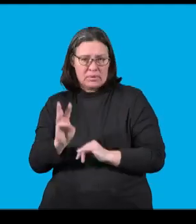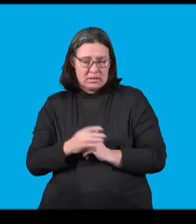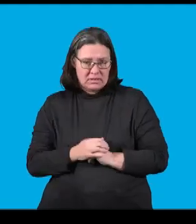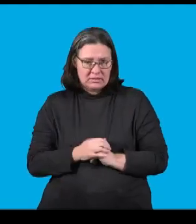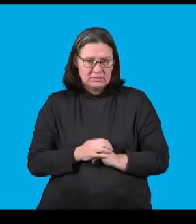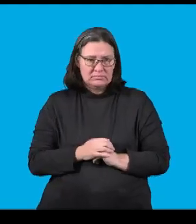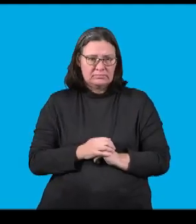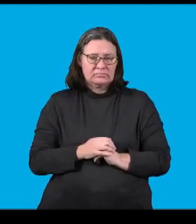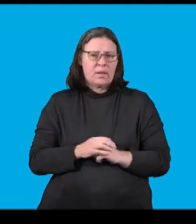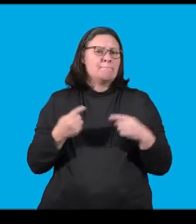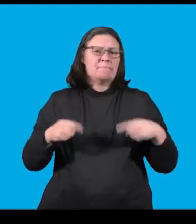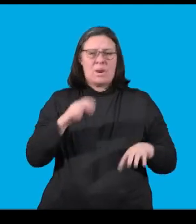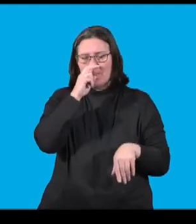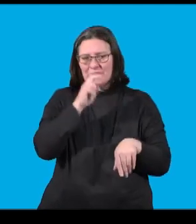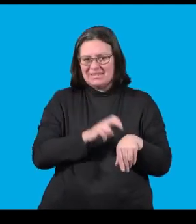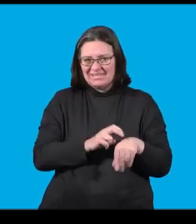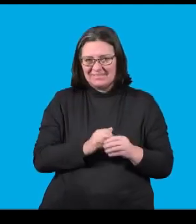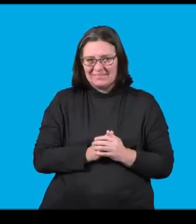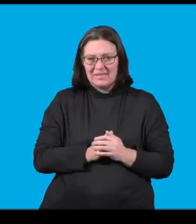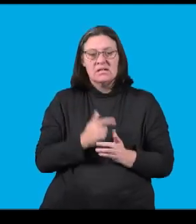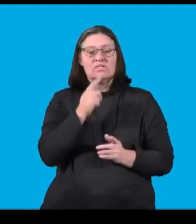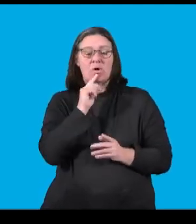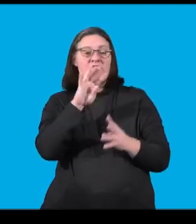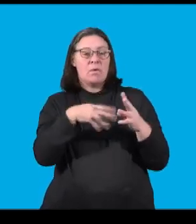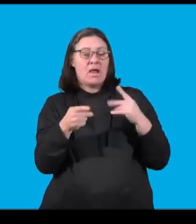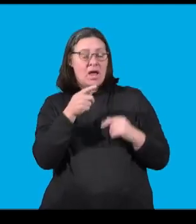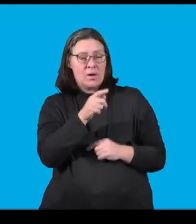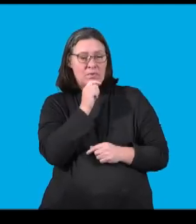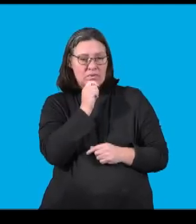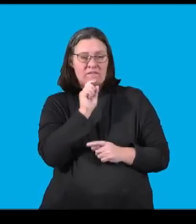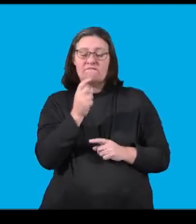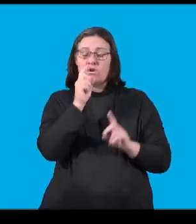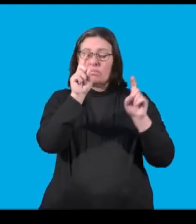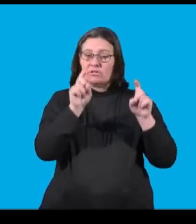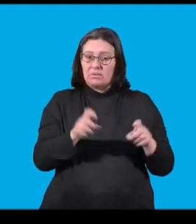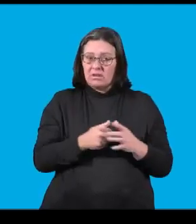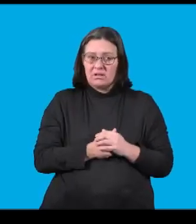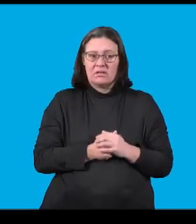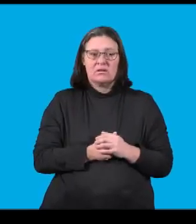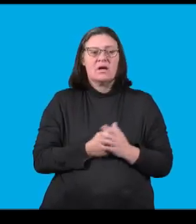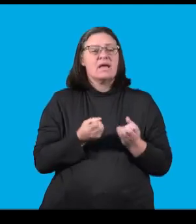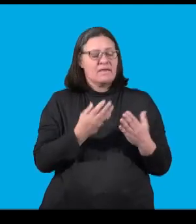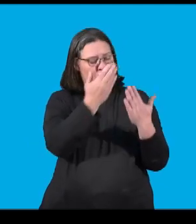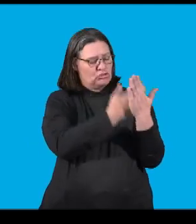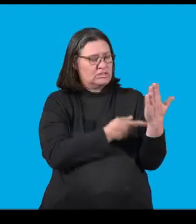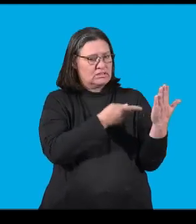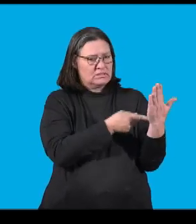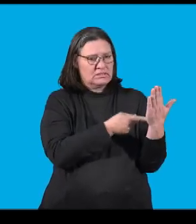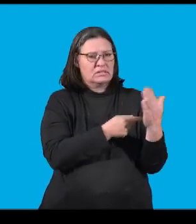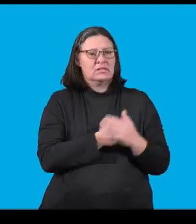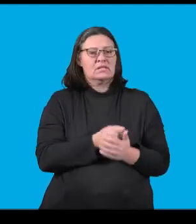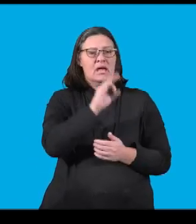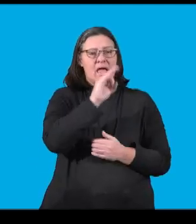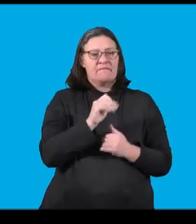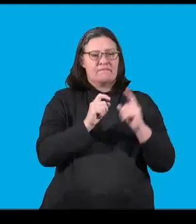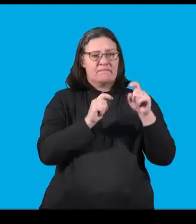answer without panicking. Okay, so the formula that we're using for the derivative from first principles given to you on your formula sheet. It's